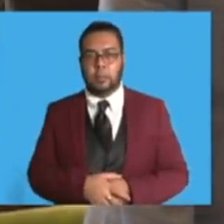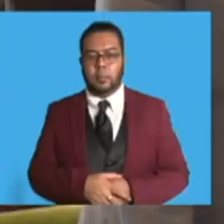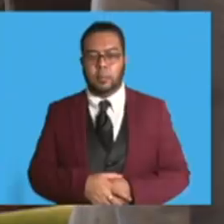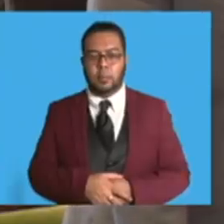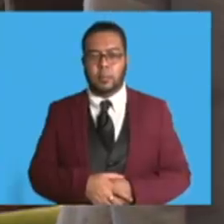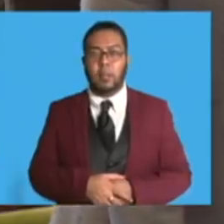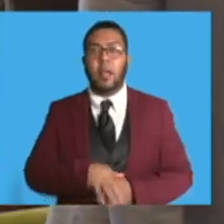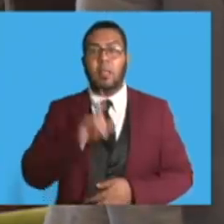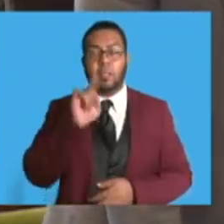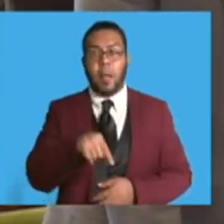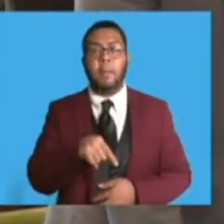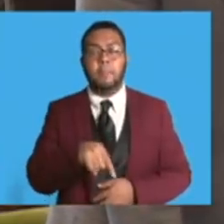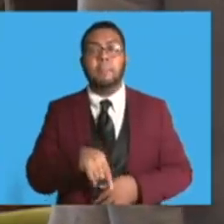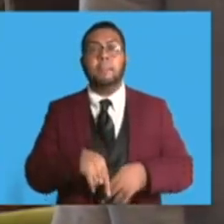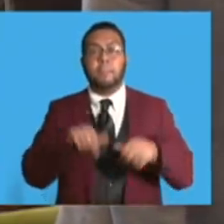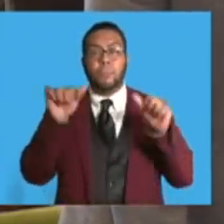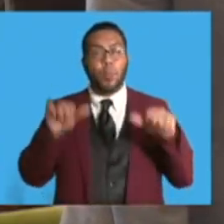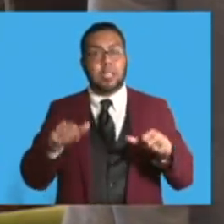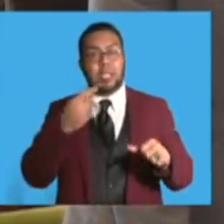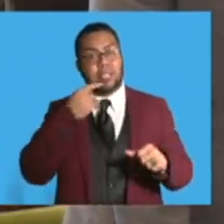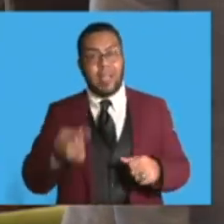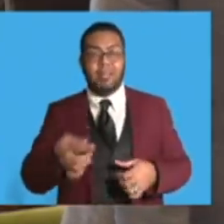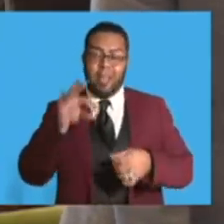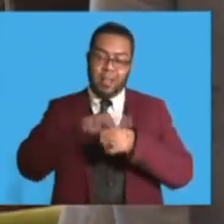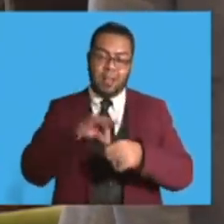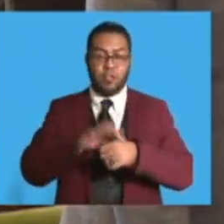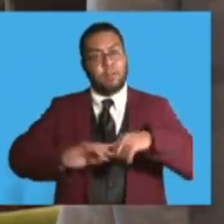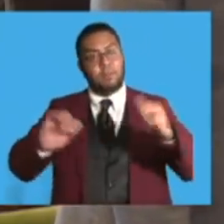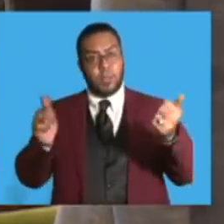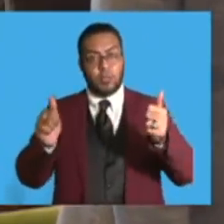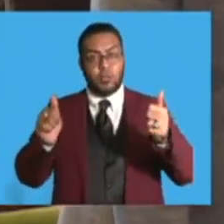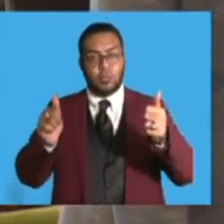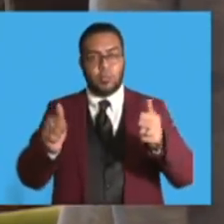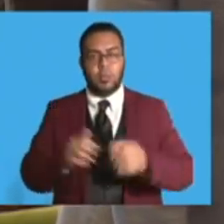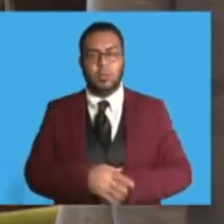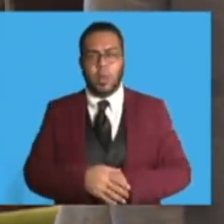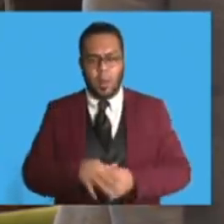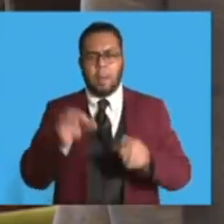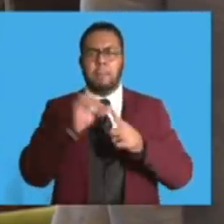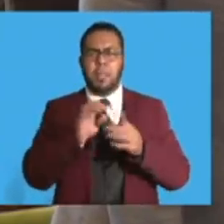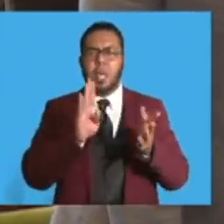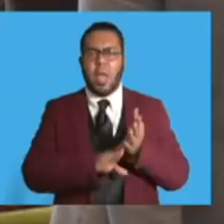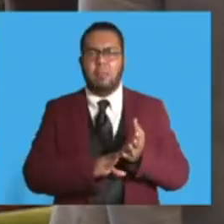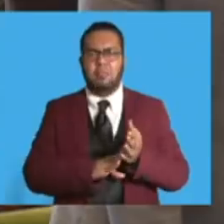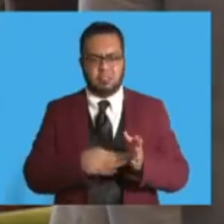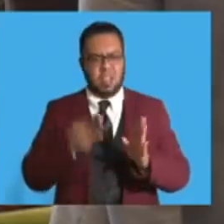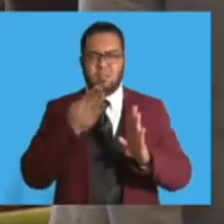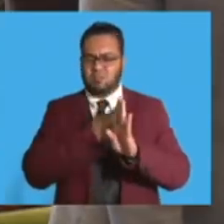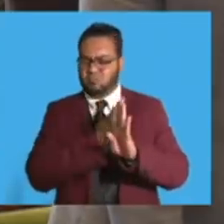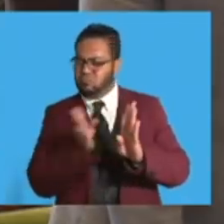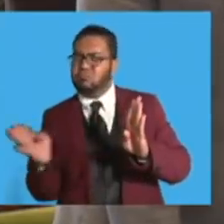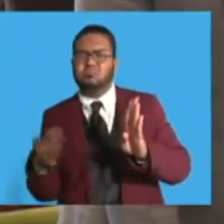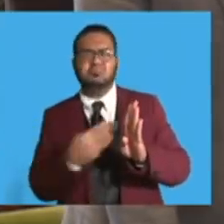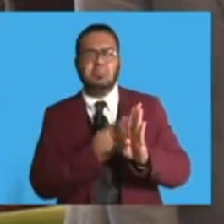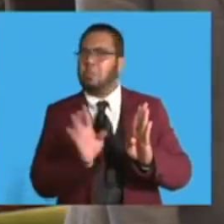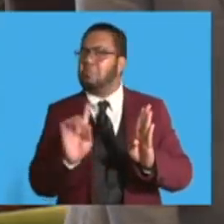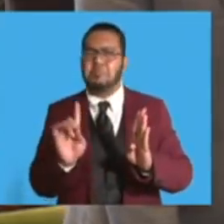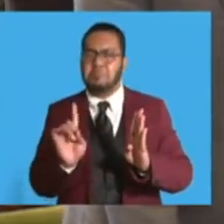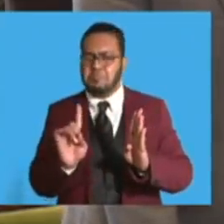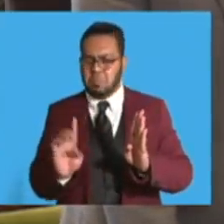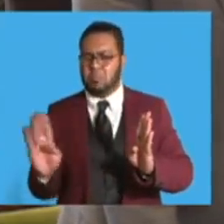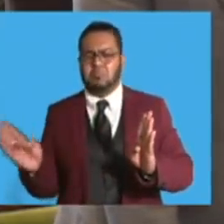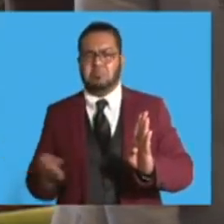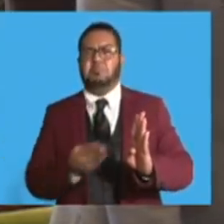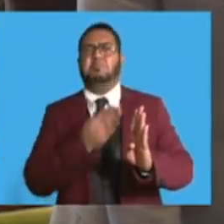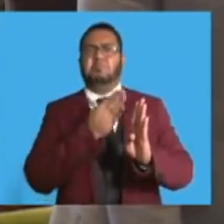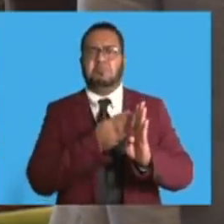the elections are over. We have said that. Our Prime Minister, of course, Madam Speaker, has never swayed from the principal position he took since